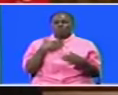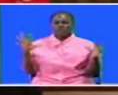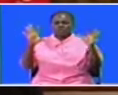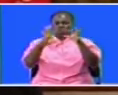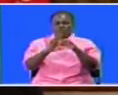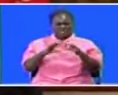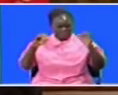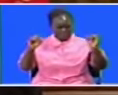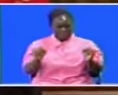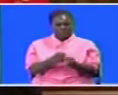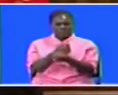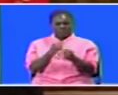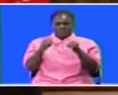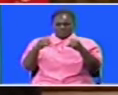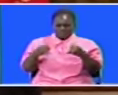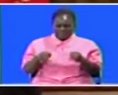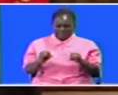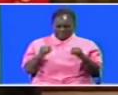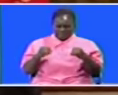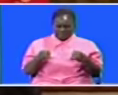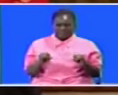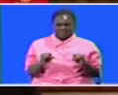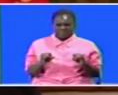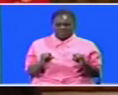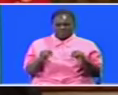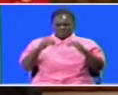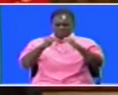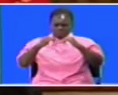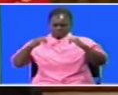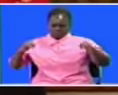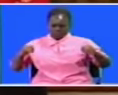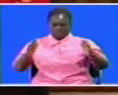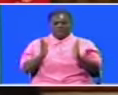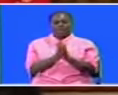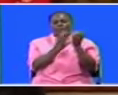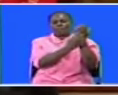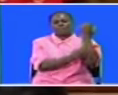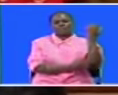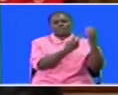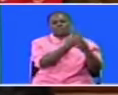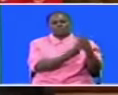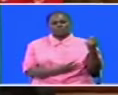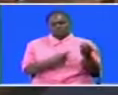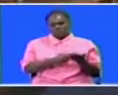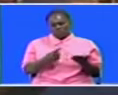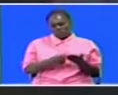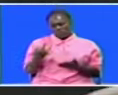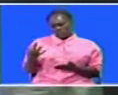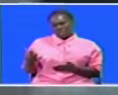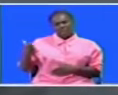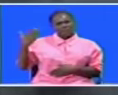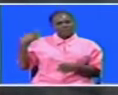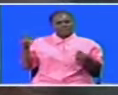umoja. He thrives in division and in poverty. 3 weeks ago, it was a